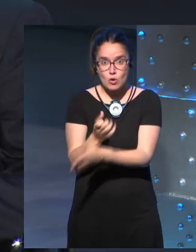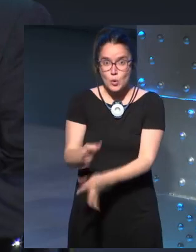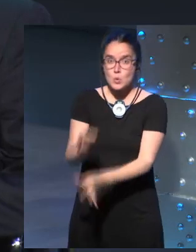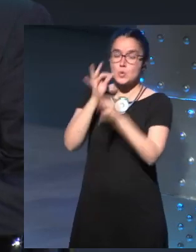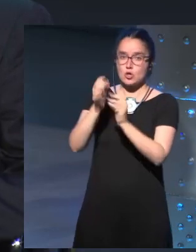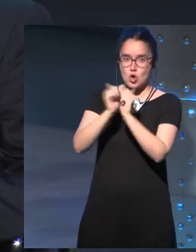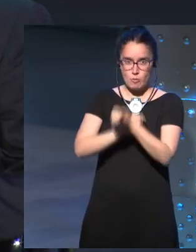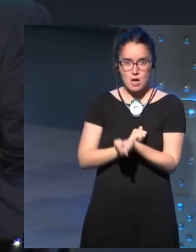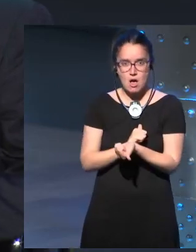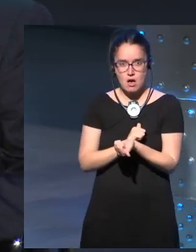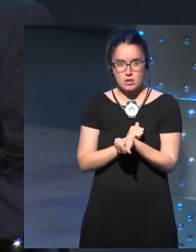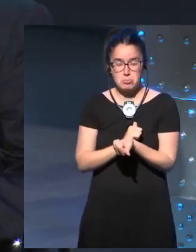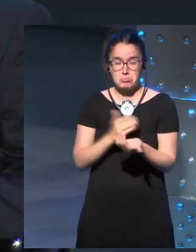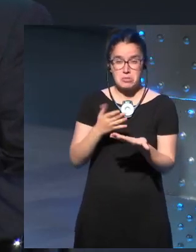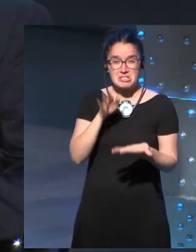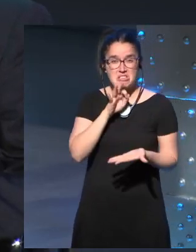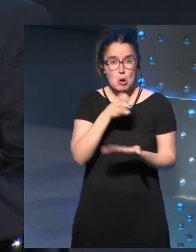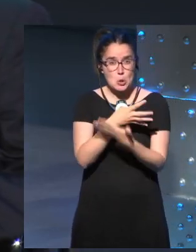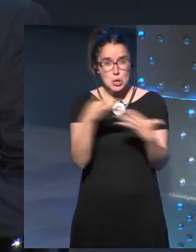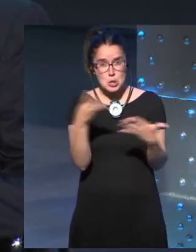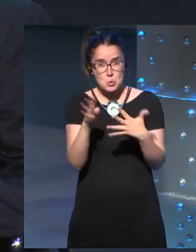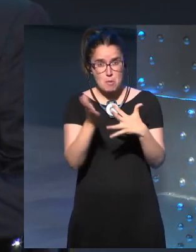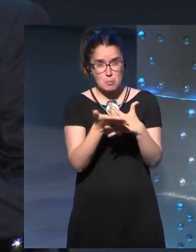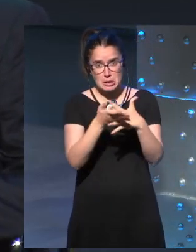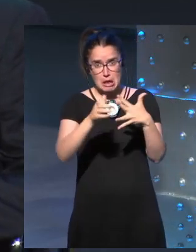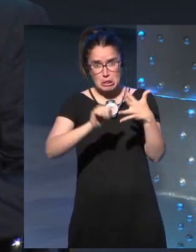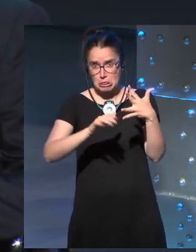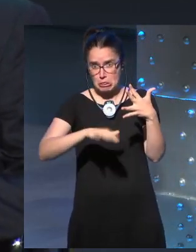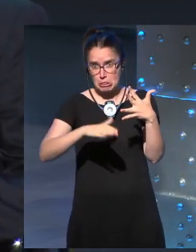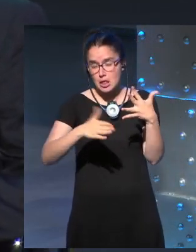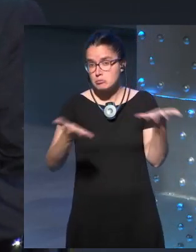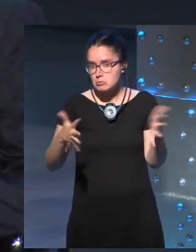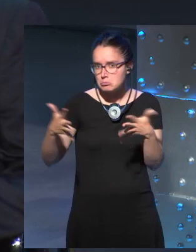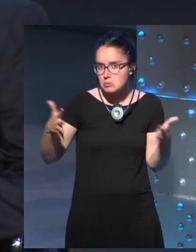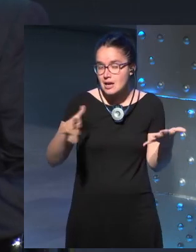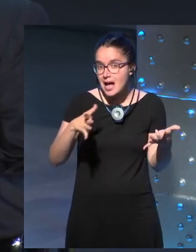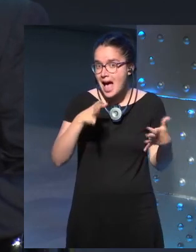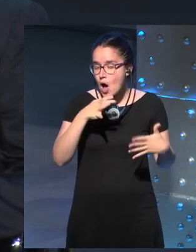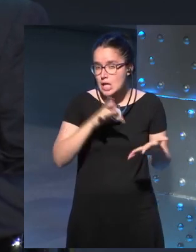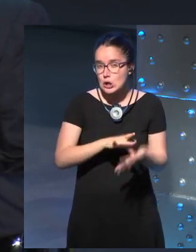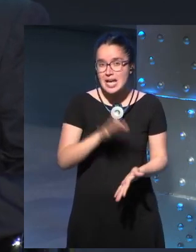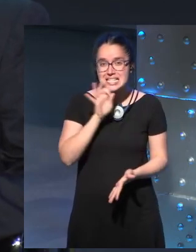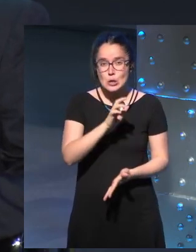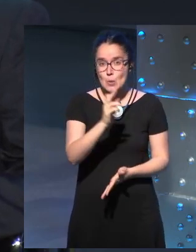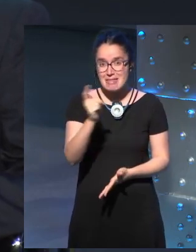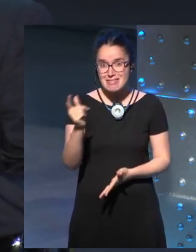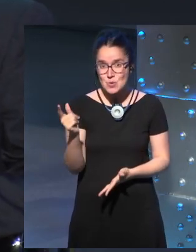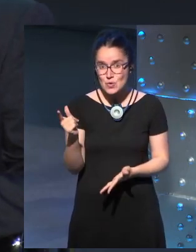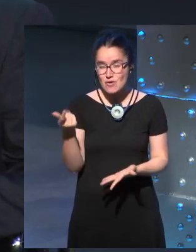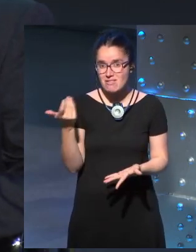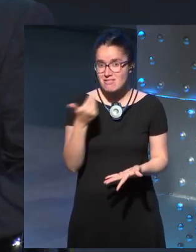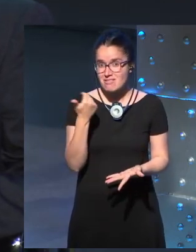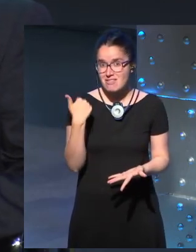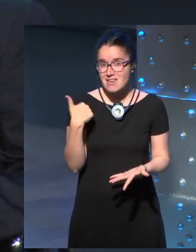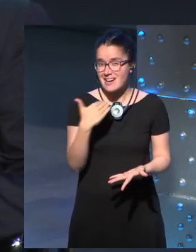all over the world, but it was sent in the middle of the end of the 19th century, and we are on the